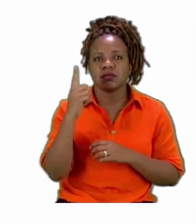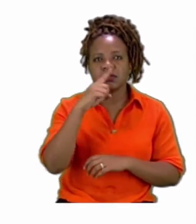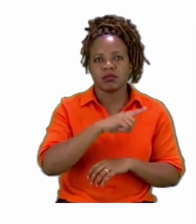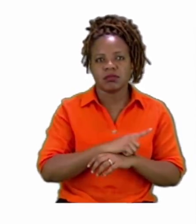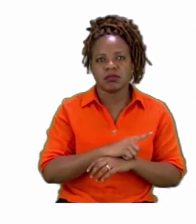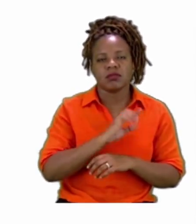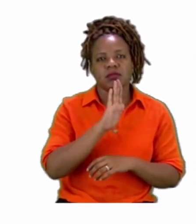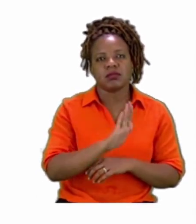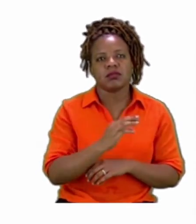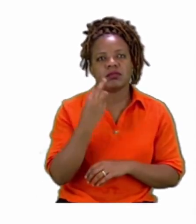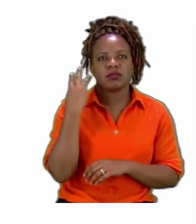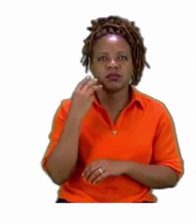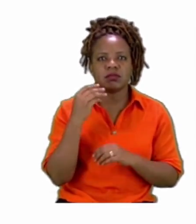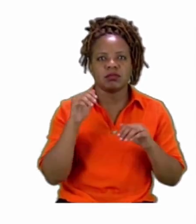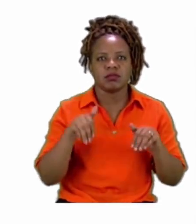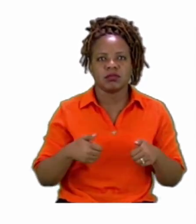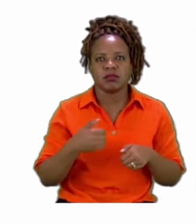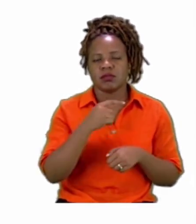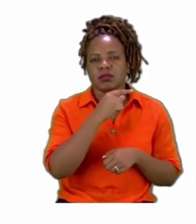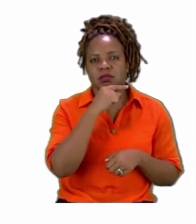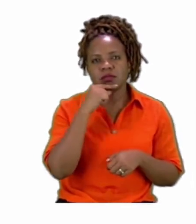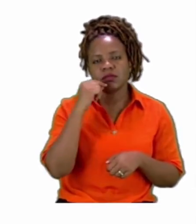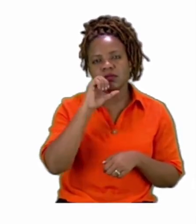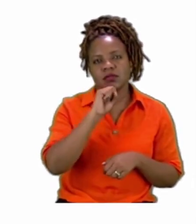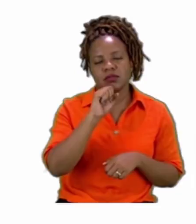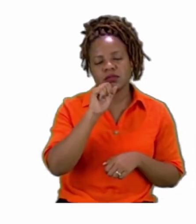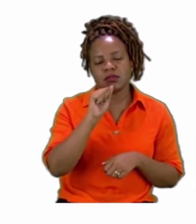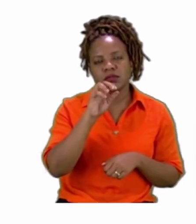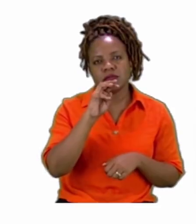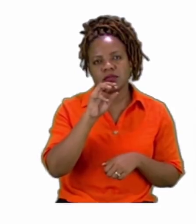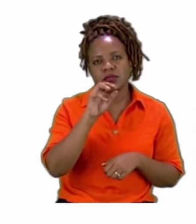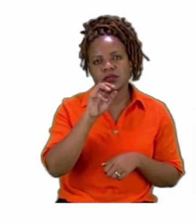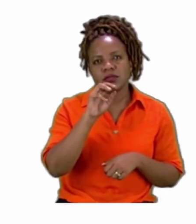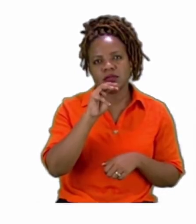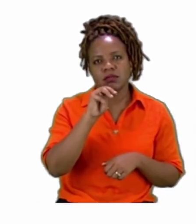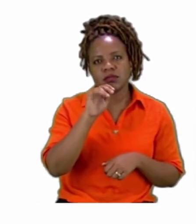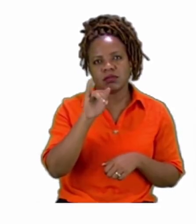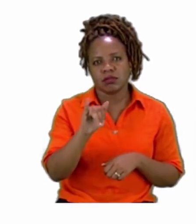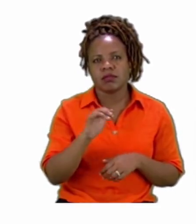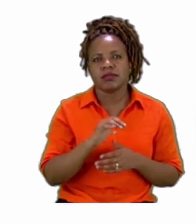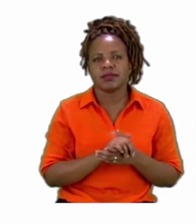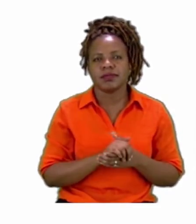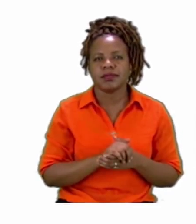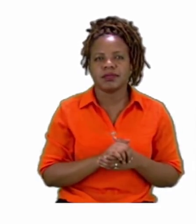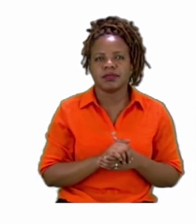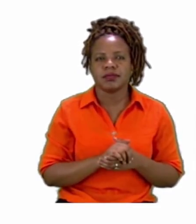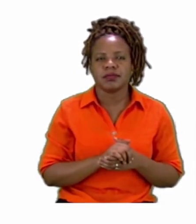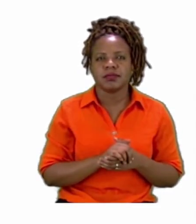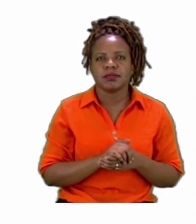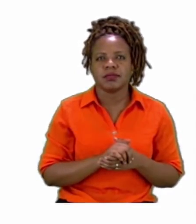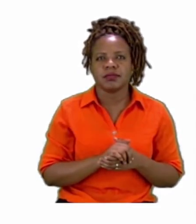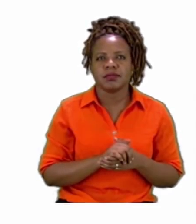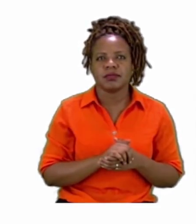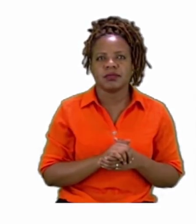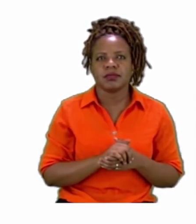One day, there was a boy called Sammy. This is our first sentence. Our second one